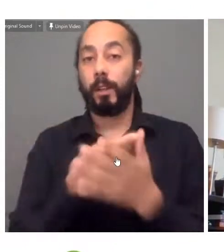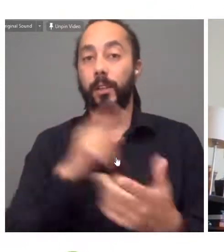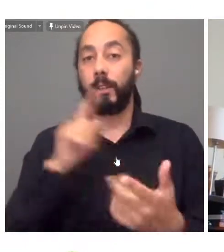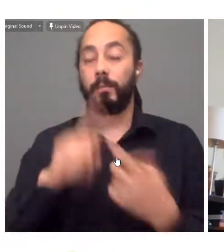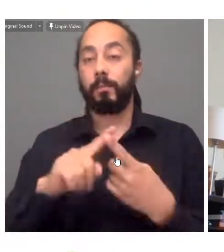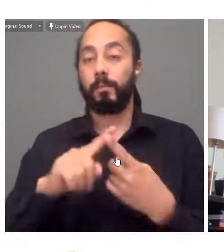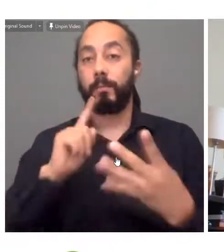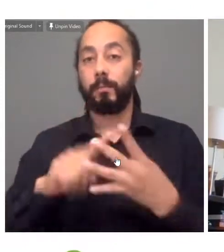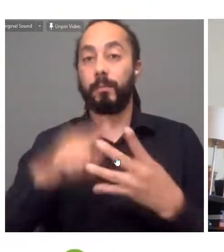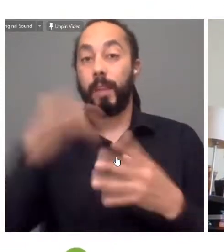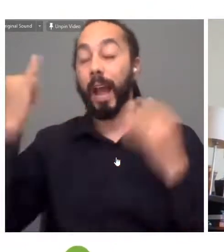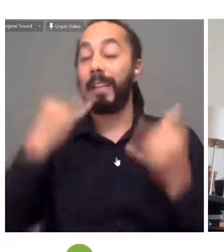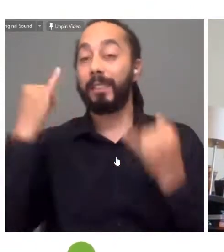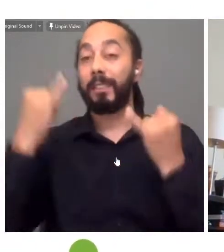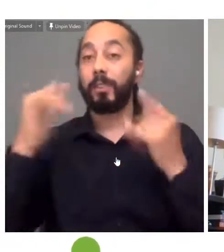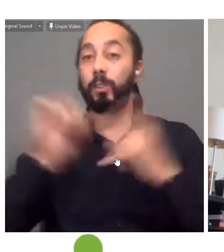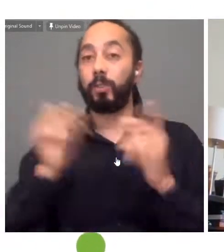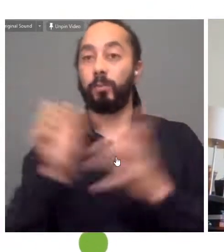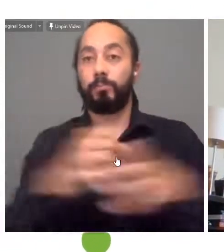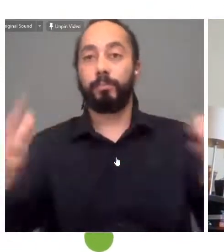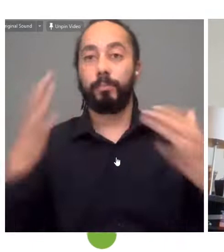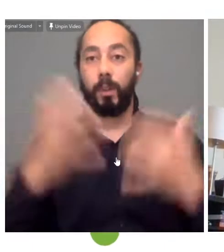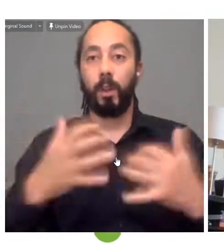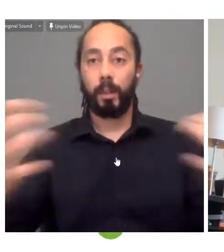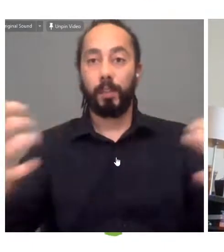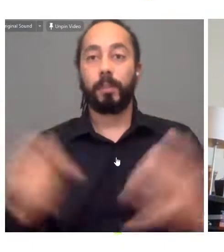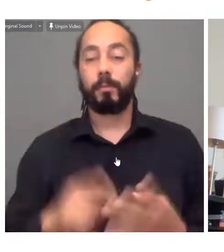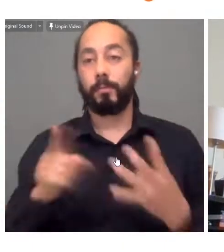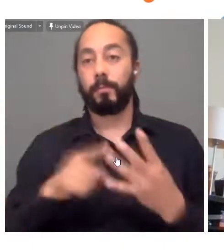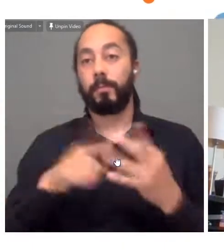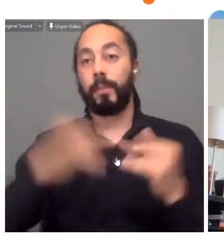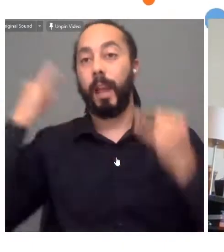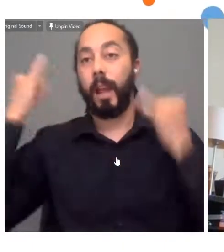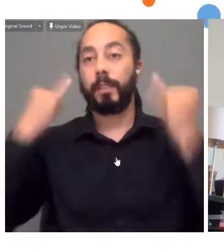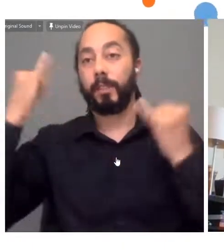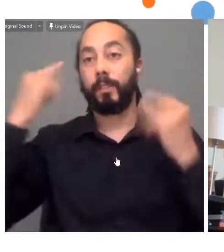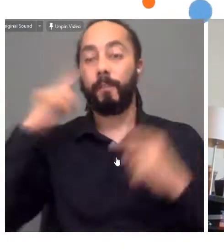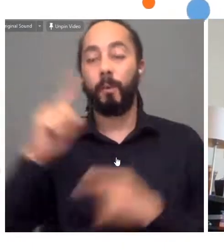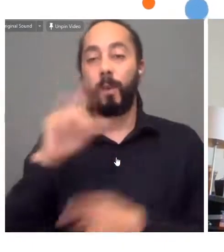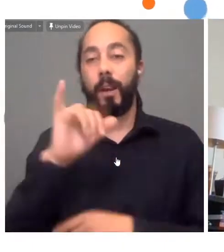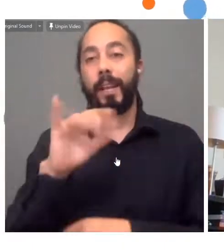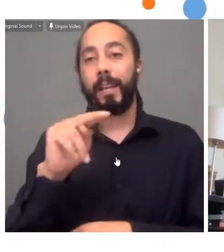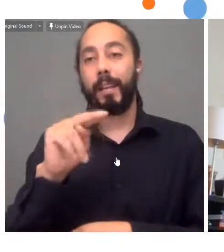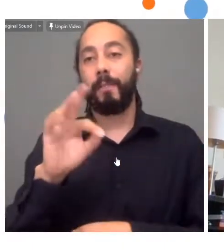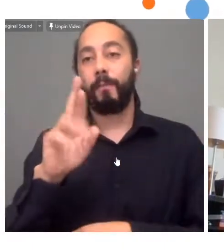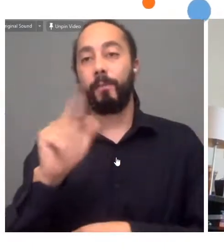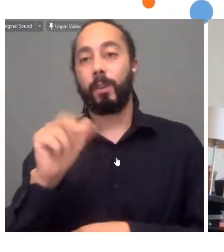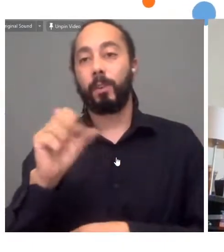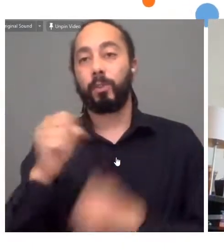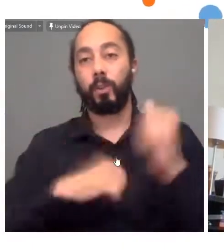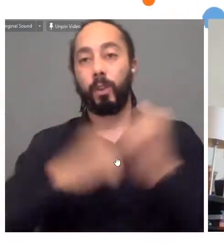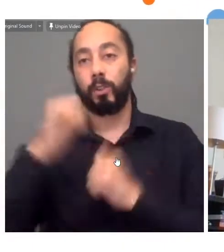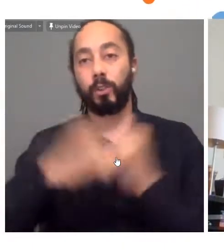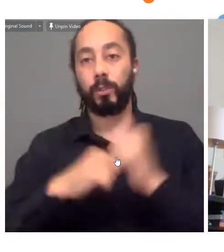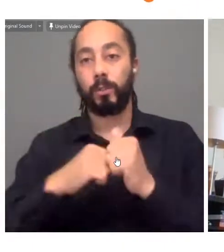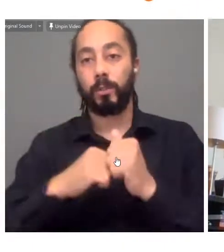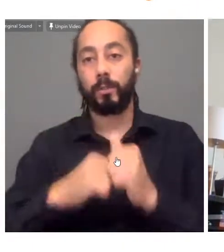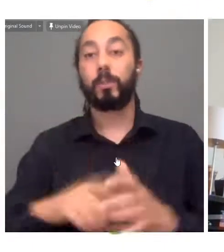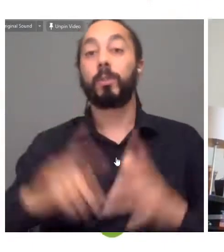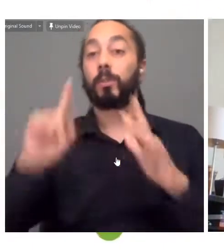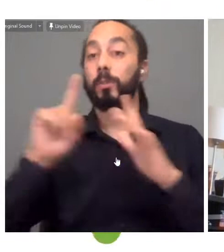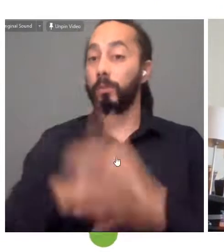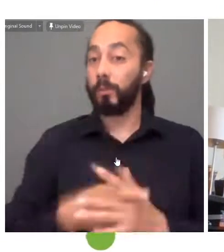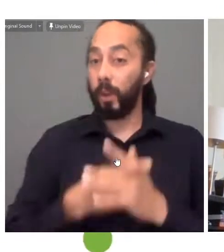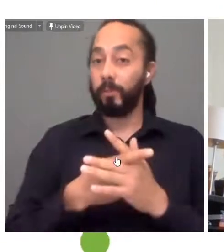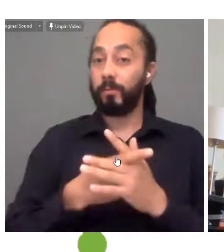audiences, and ideas for infrastructure. So to start the conversation off, I will turn it over to Naveed.